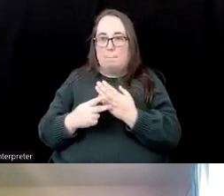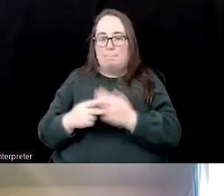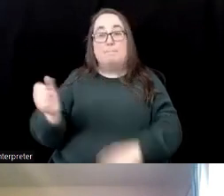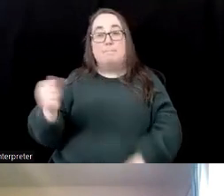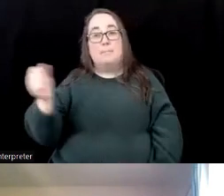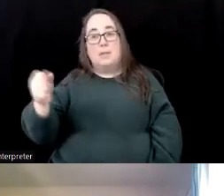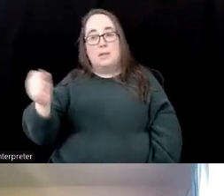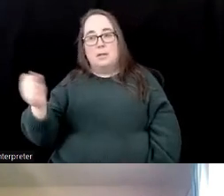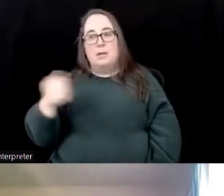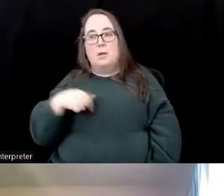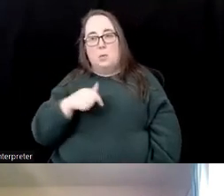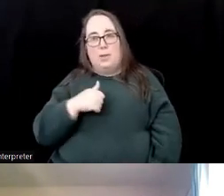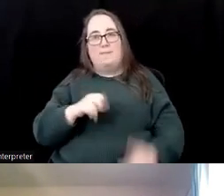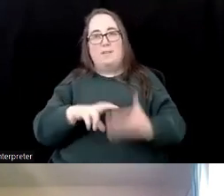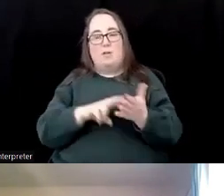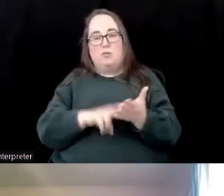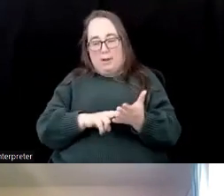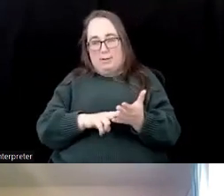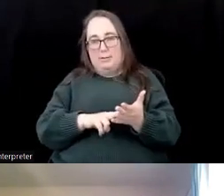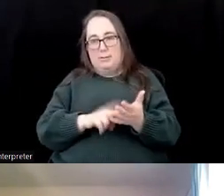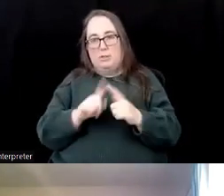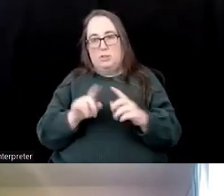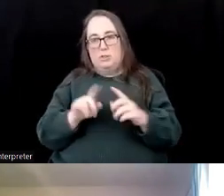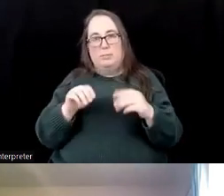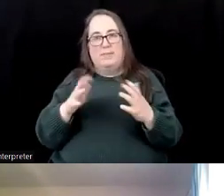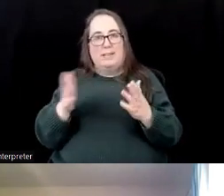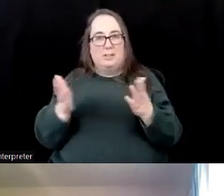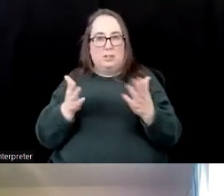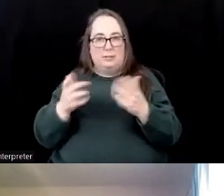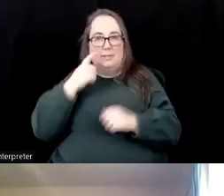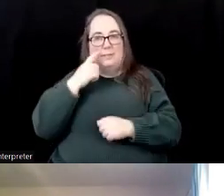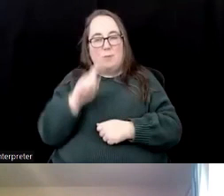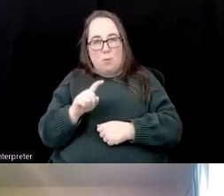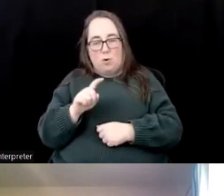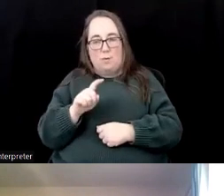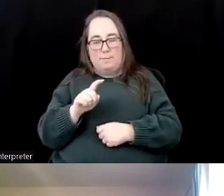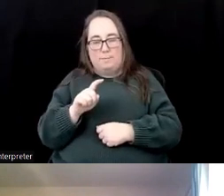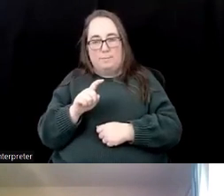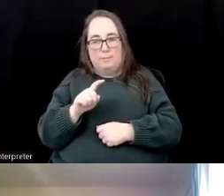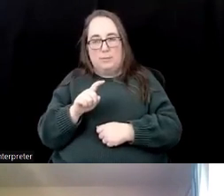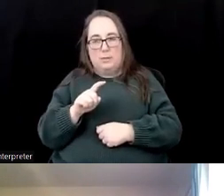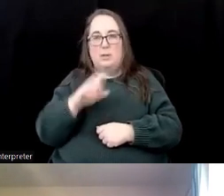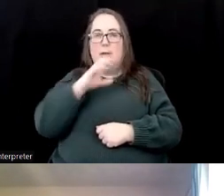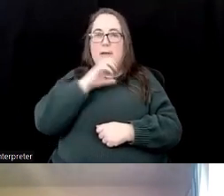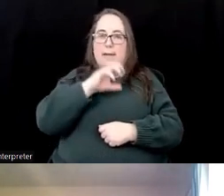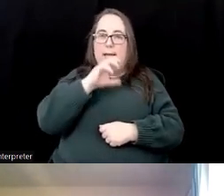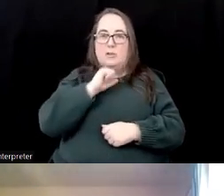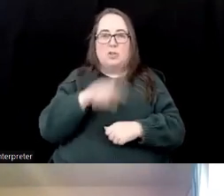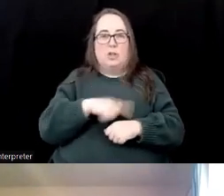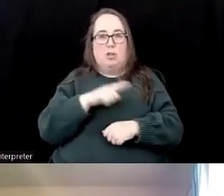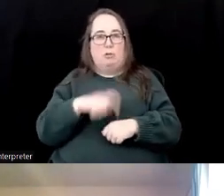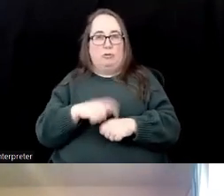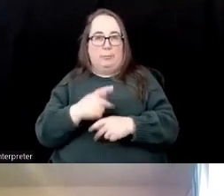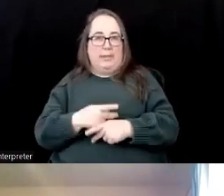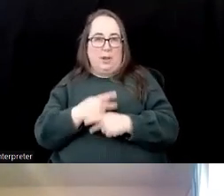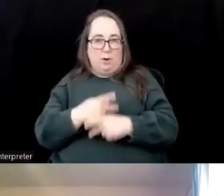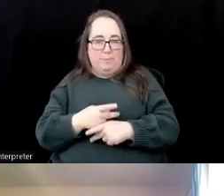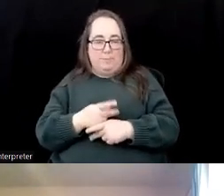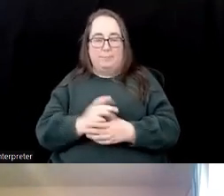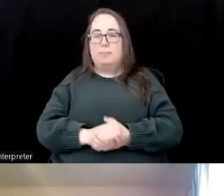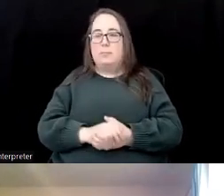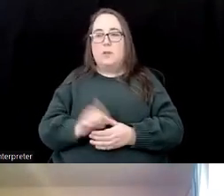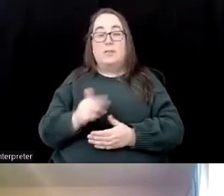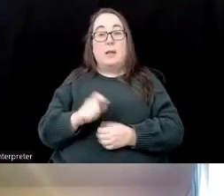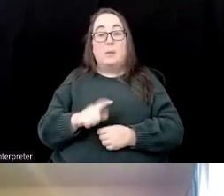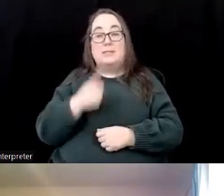we have a contract to provide these services for aging and long-term care. The other thing I would